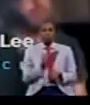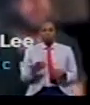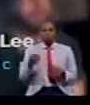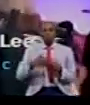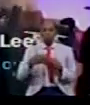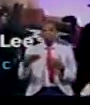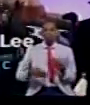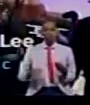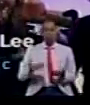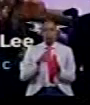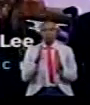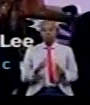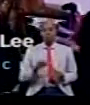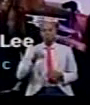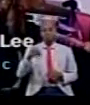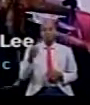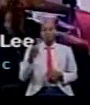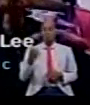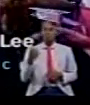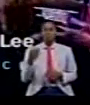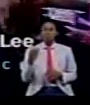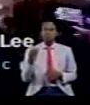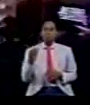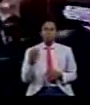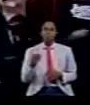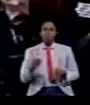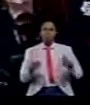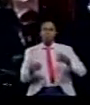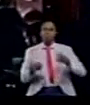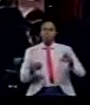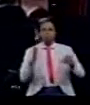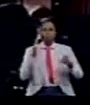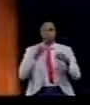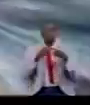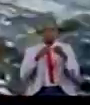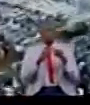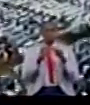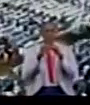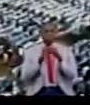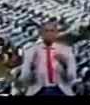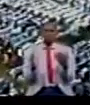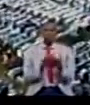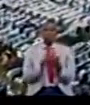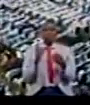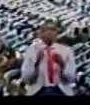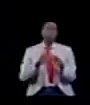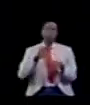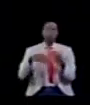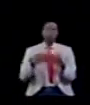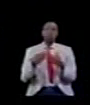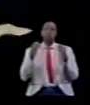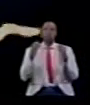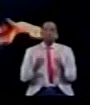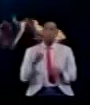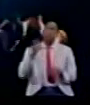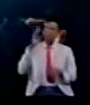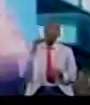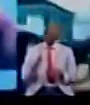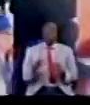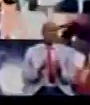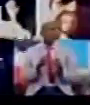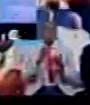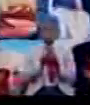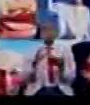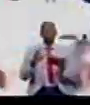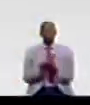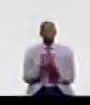of our salvation. You are the one that has been helping us, defending us on every side against all the hosts of darkness, against all the